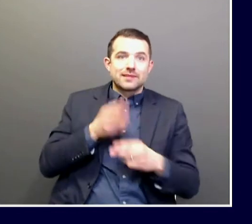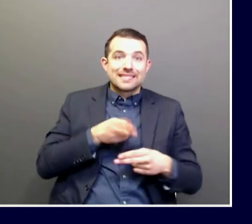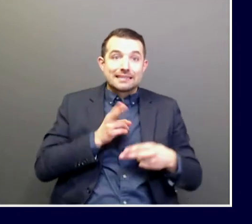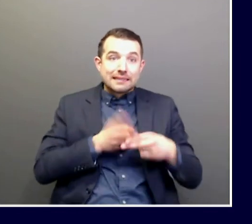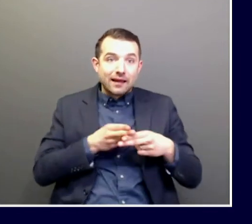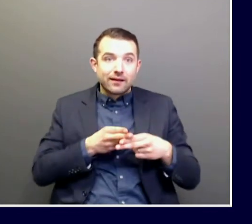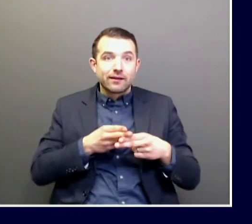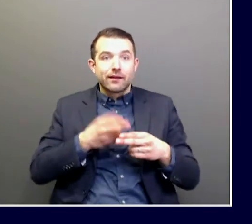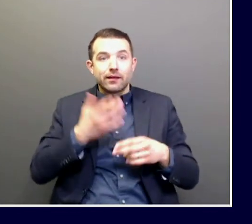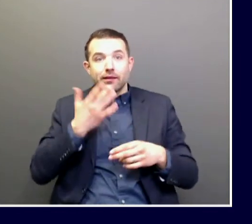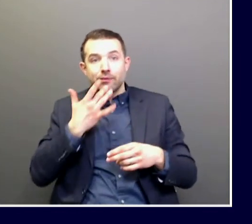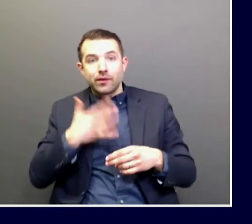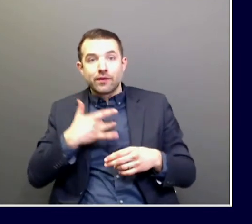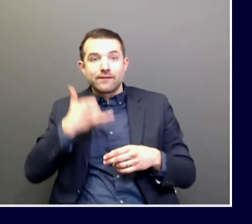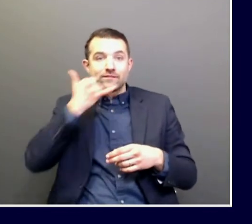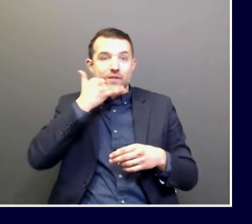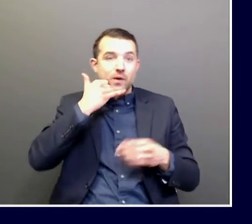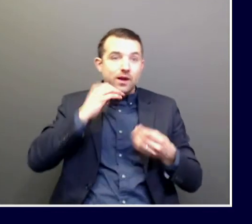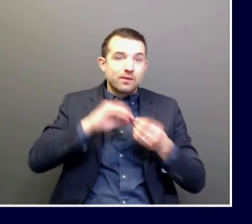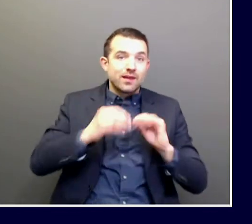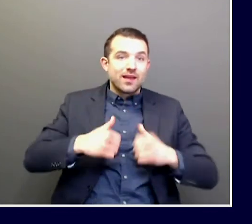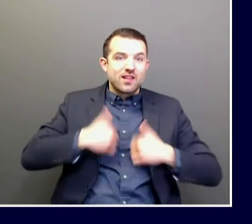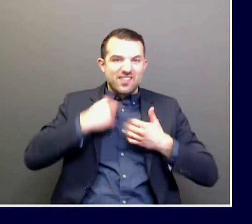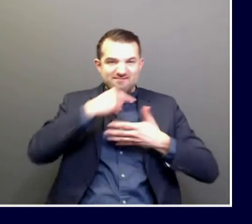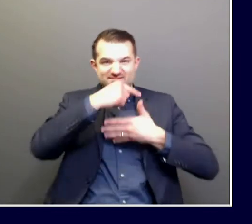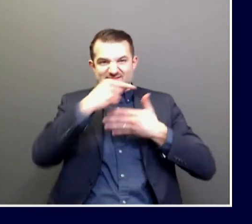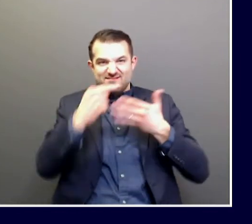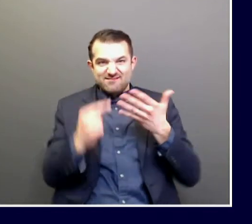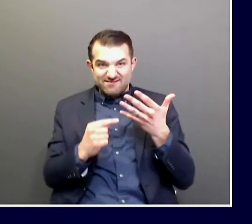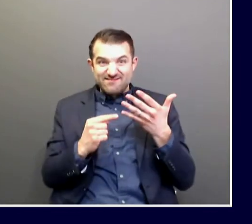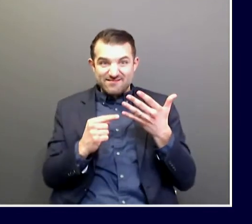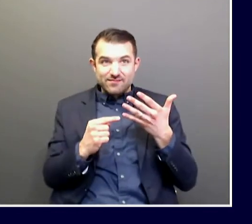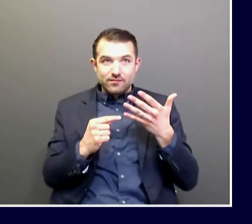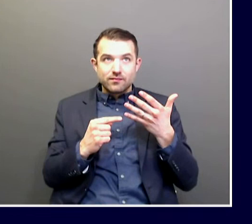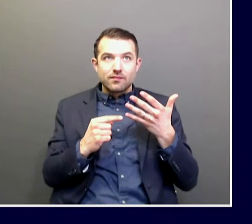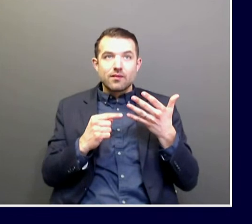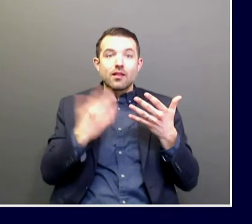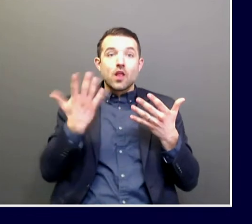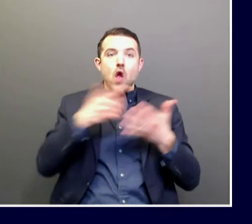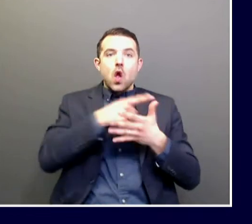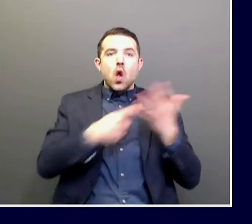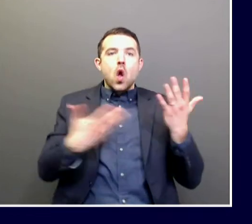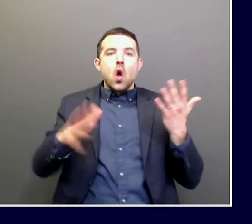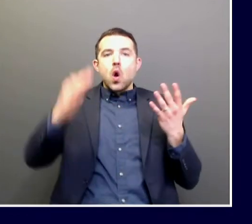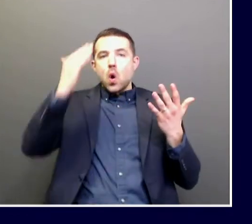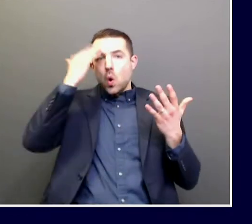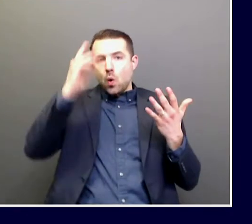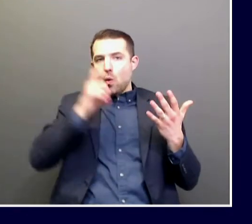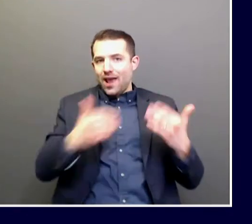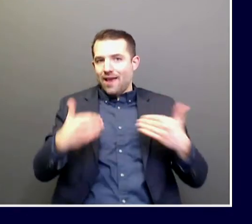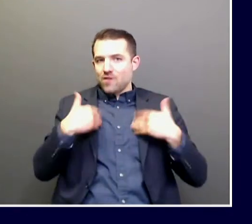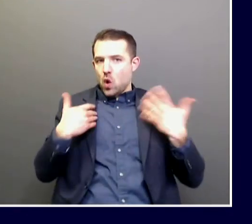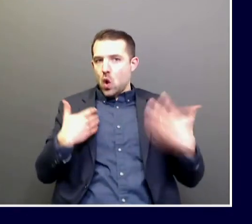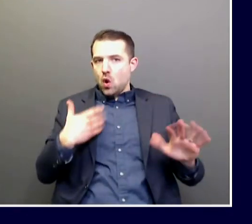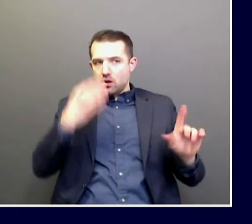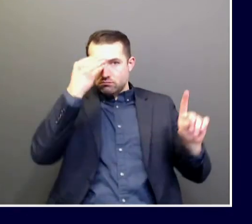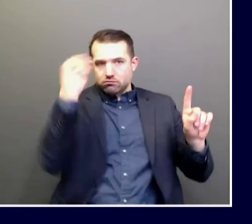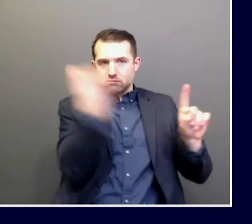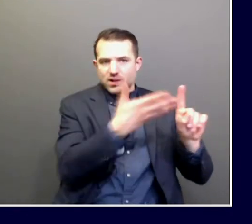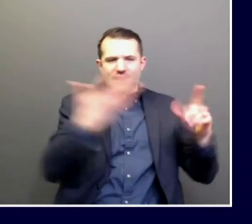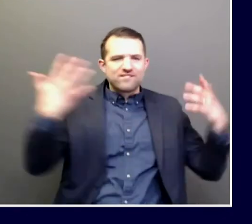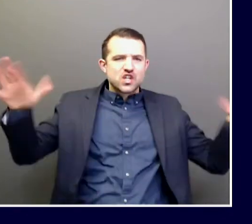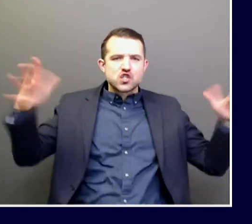CDC of folks who have already been notified of their result, who should already be appropriately